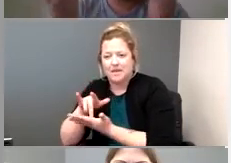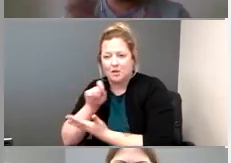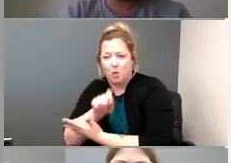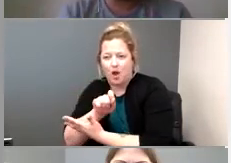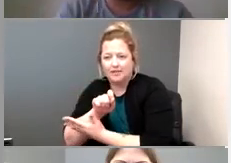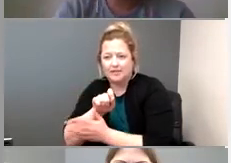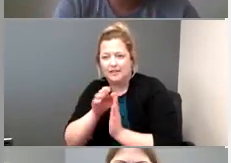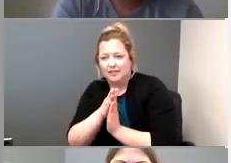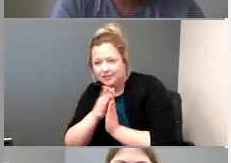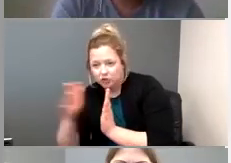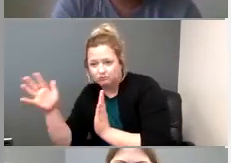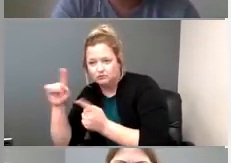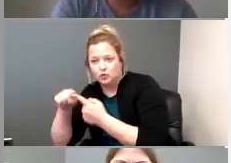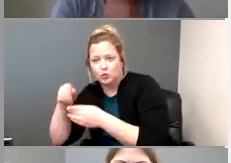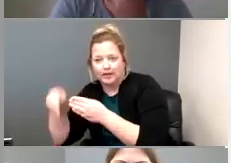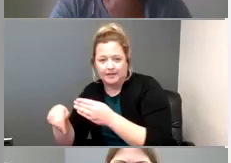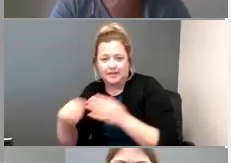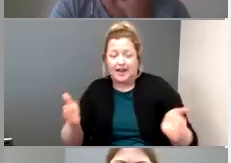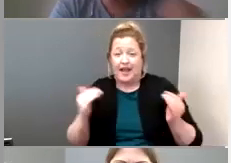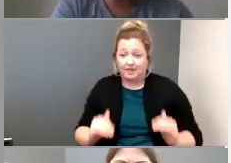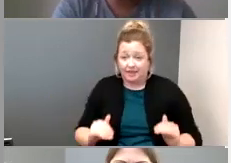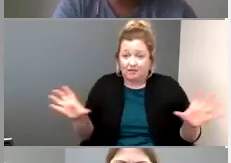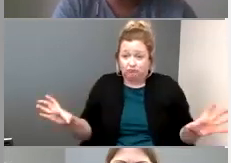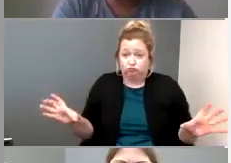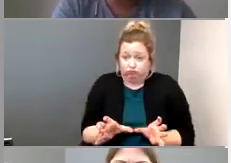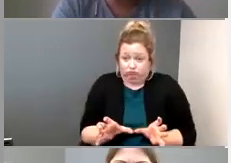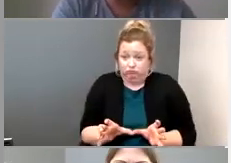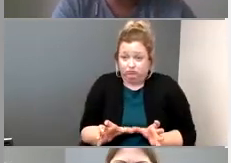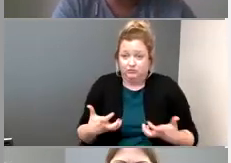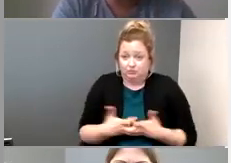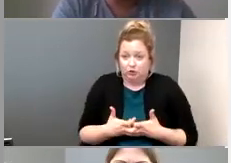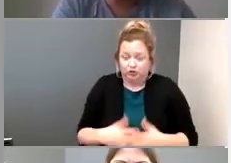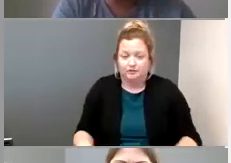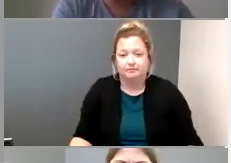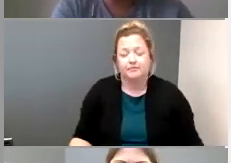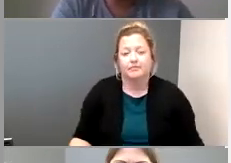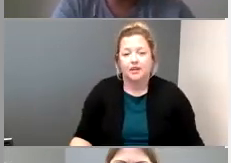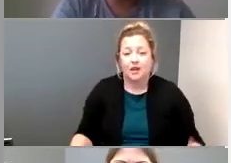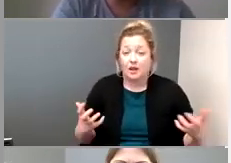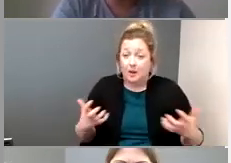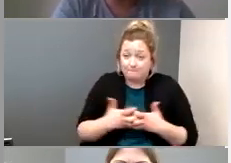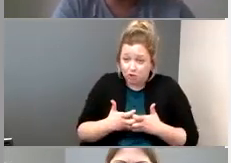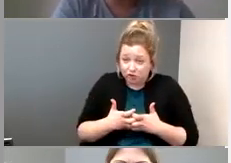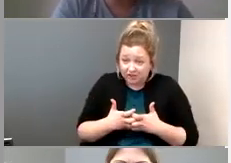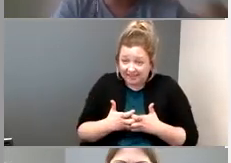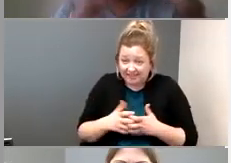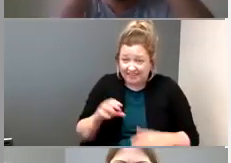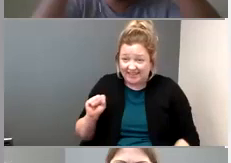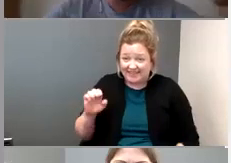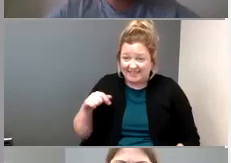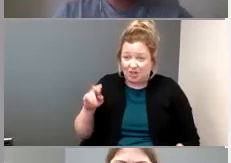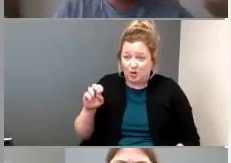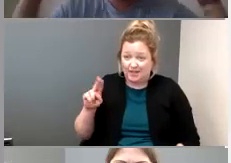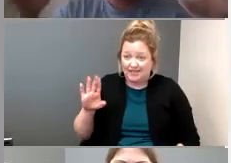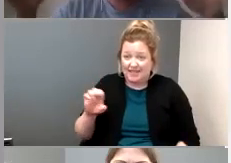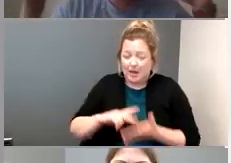a single array again. So the merging sequence essentially means that you, let's say, you